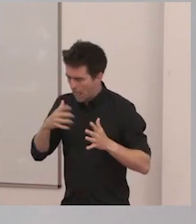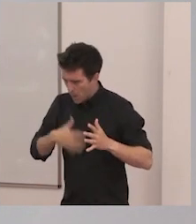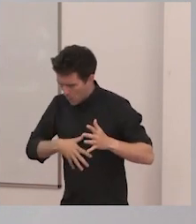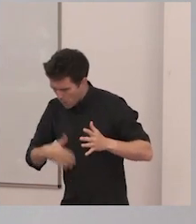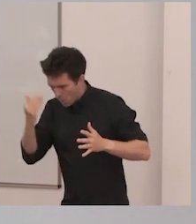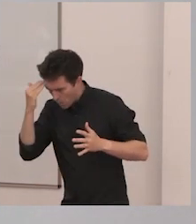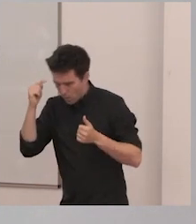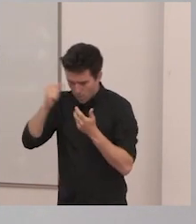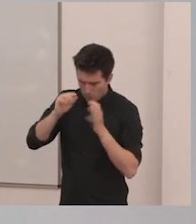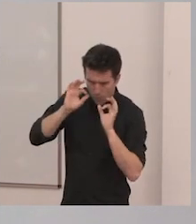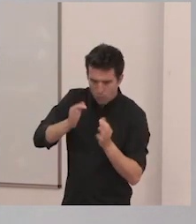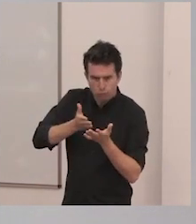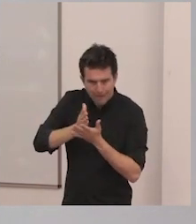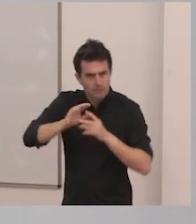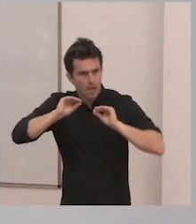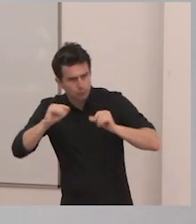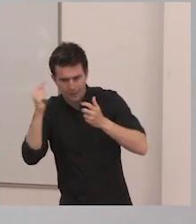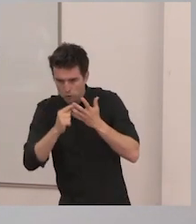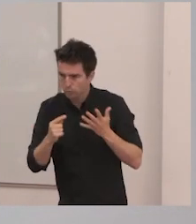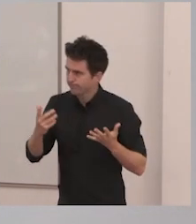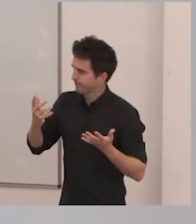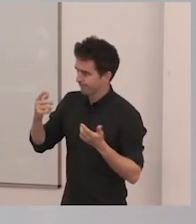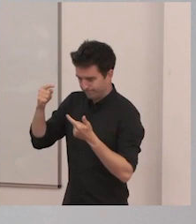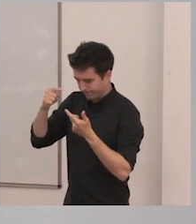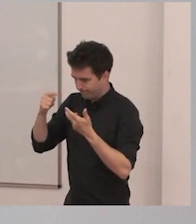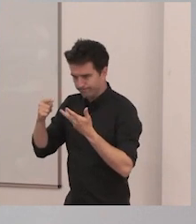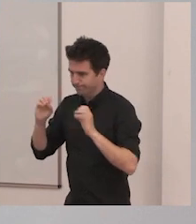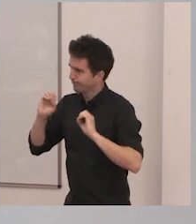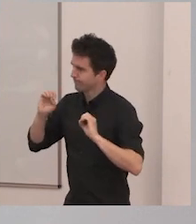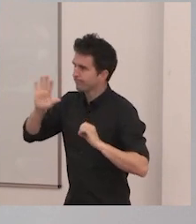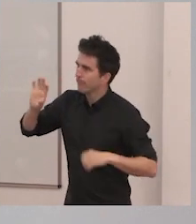disability that continue to be placed in institutions.